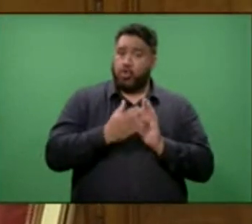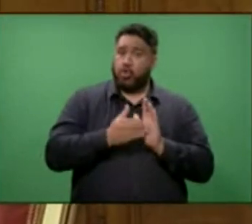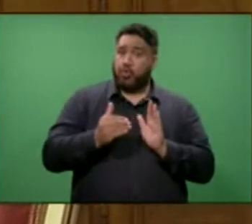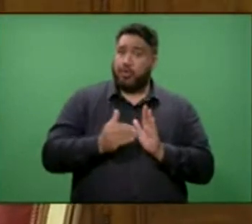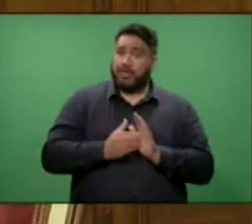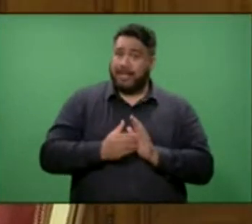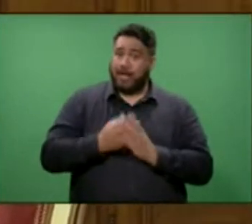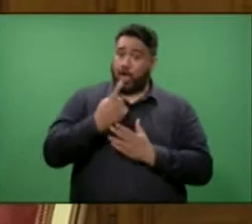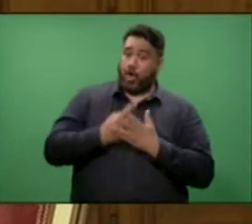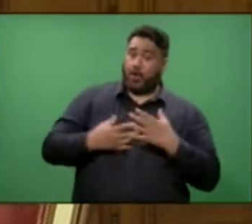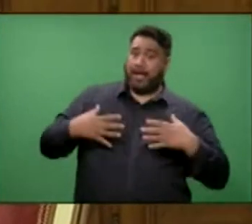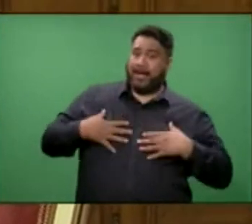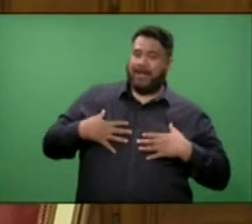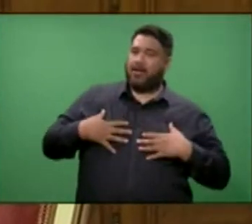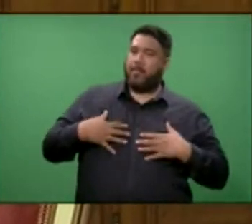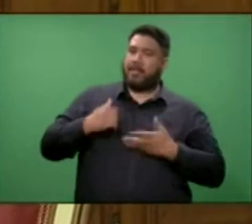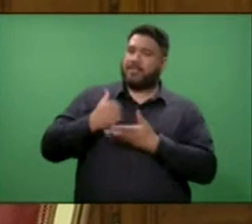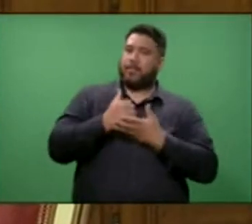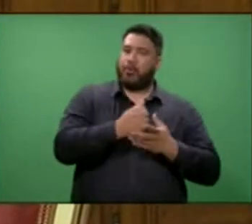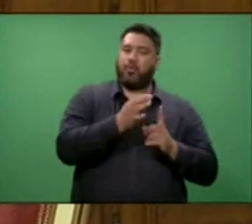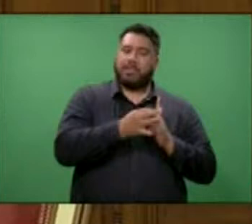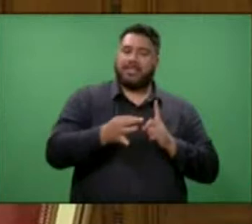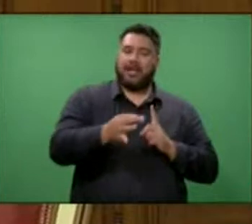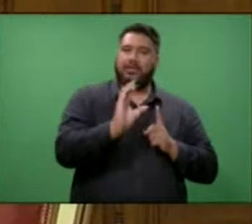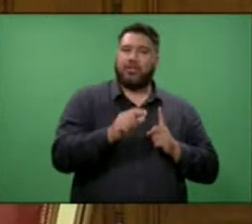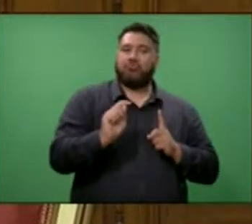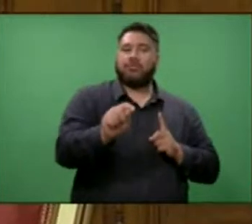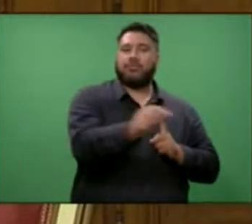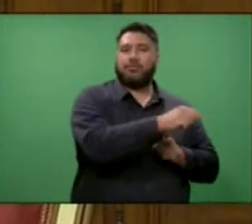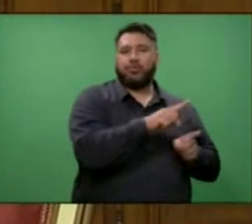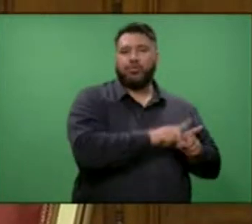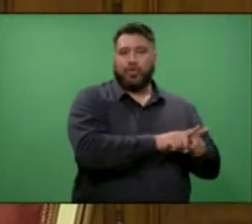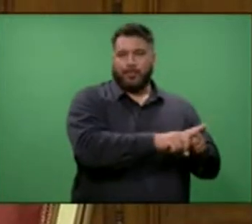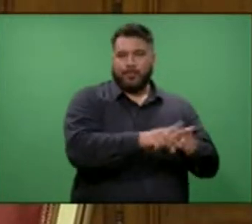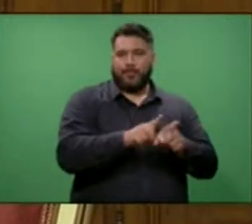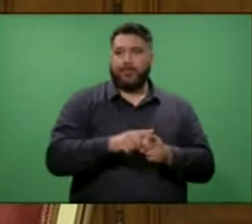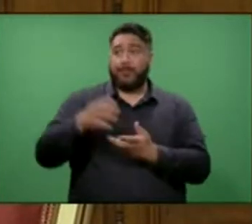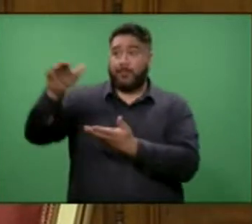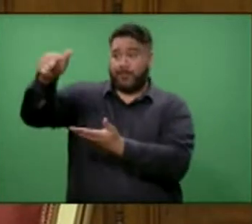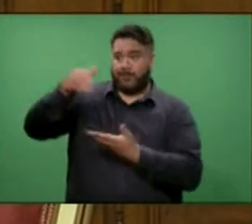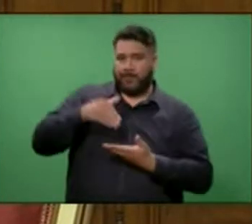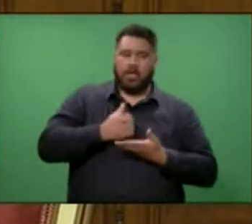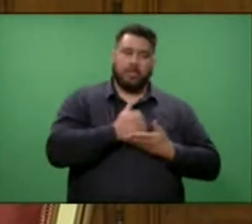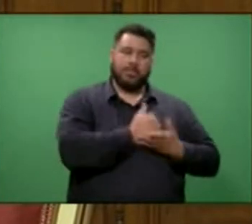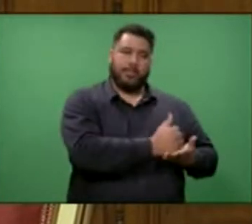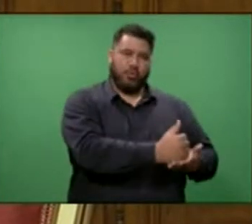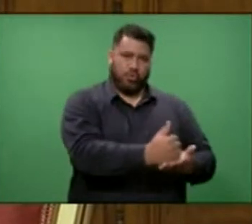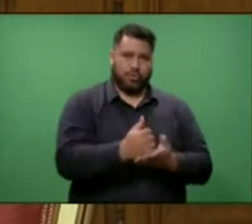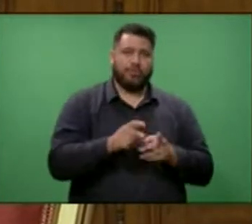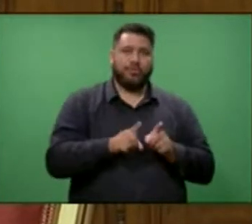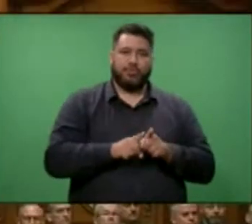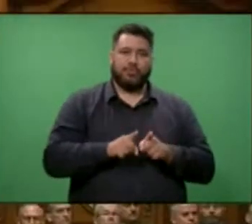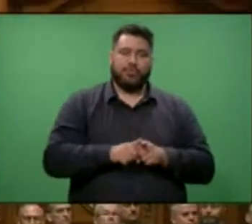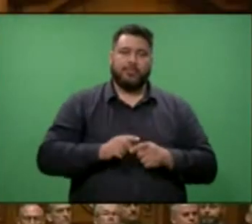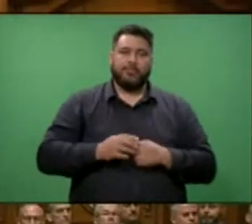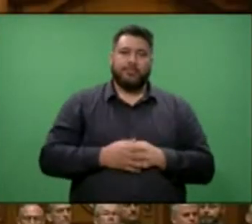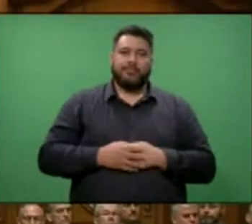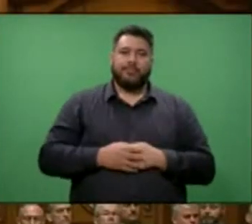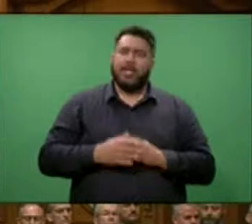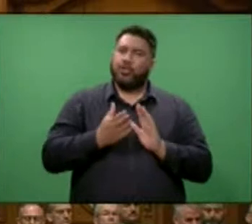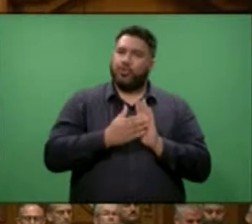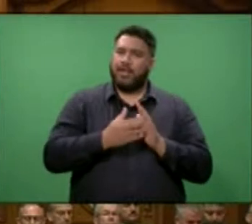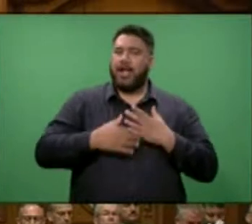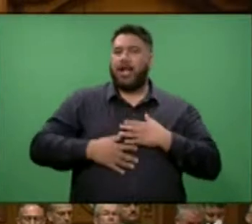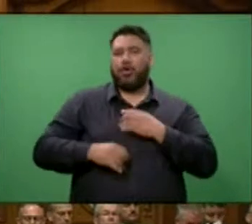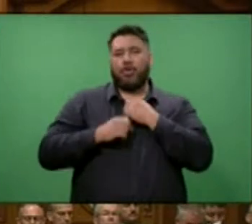with access to a COVID-19 vaccine and their rollout of their immunisation programs. New Zealand's